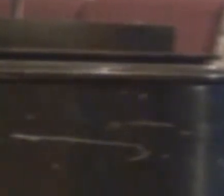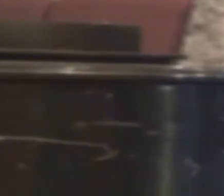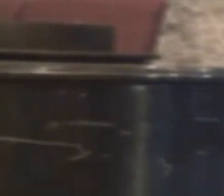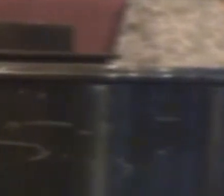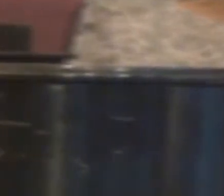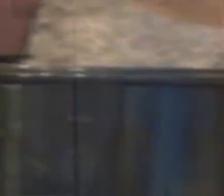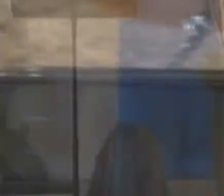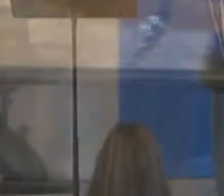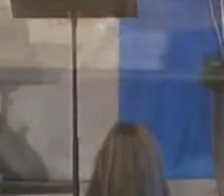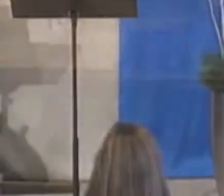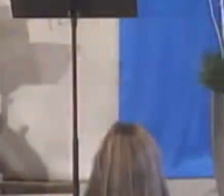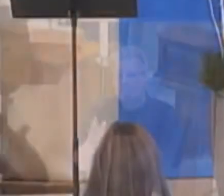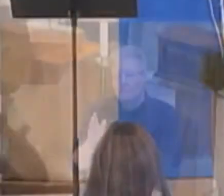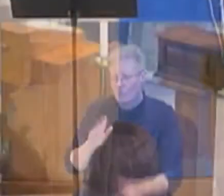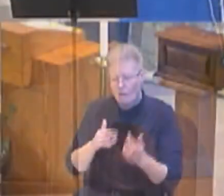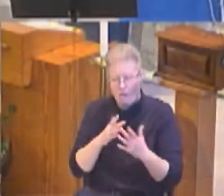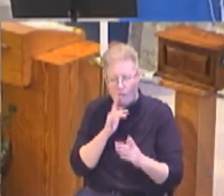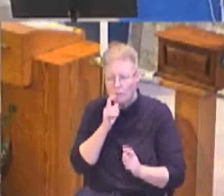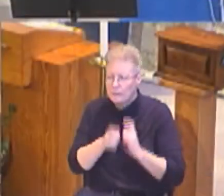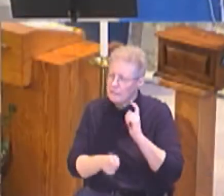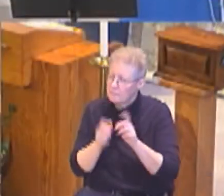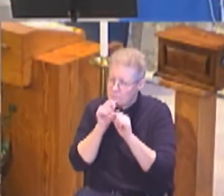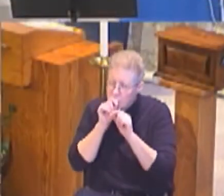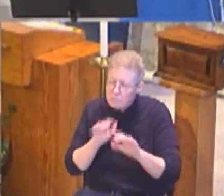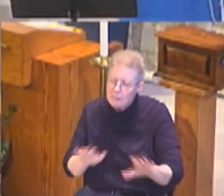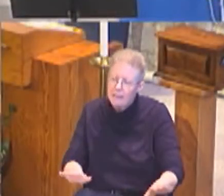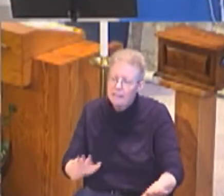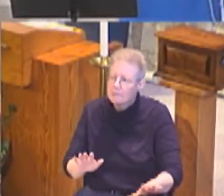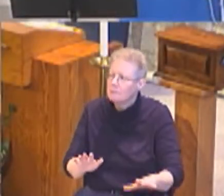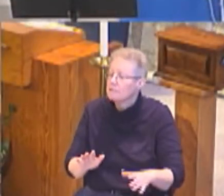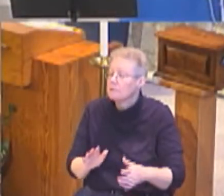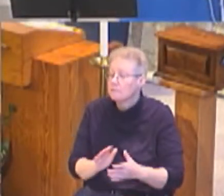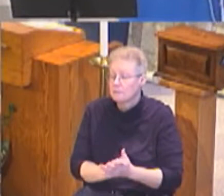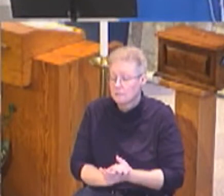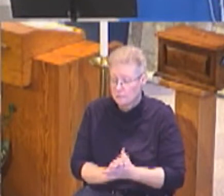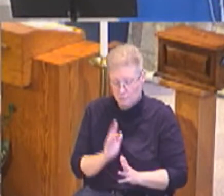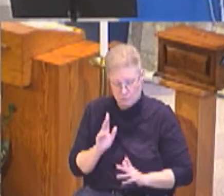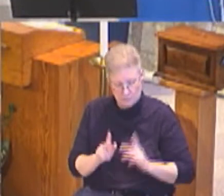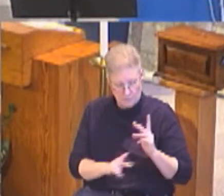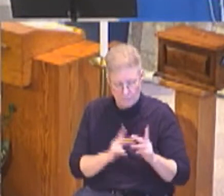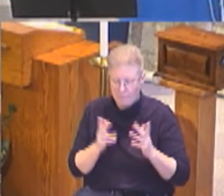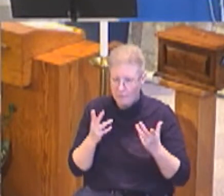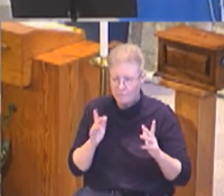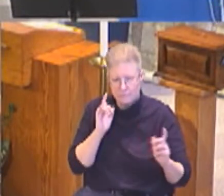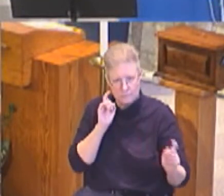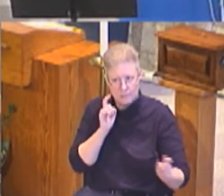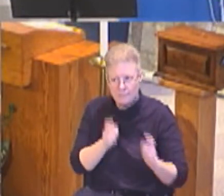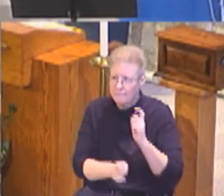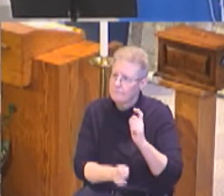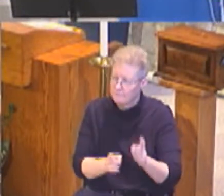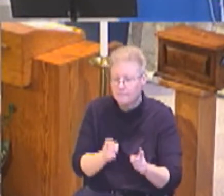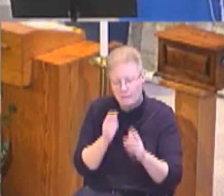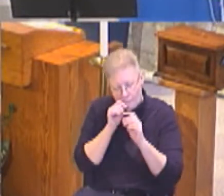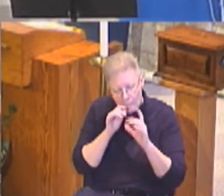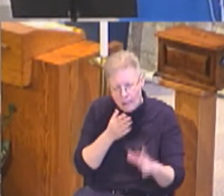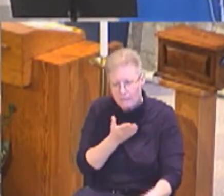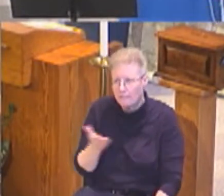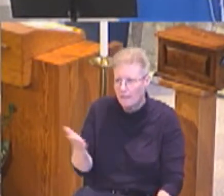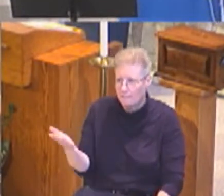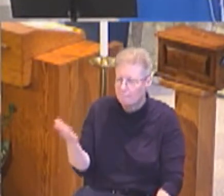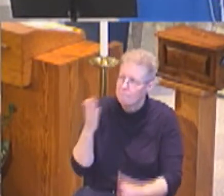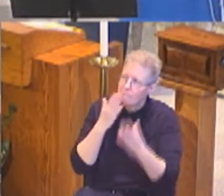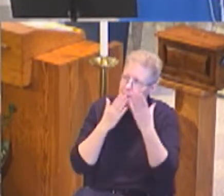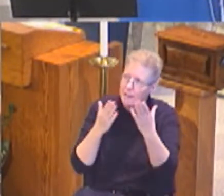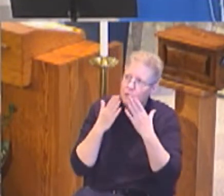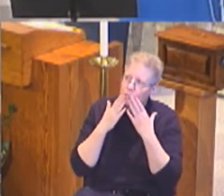We bless these gifts and these offerings. We bless the people that have given them. We thank you, sweet spirit,